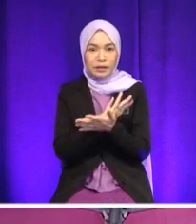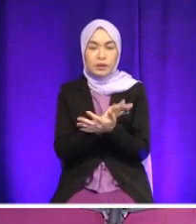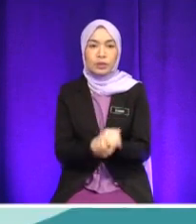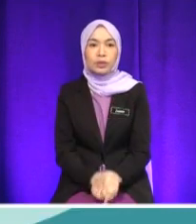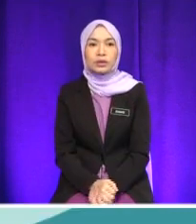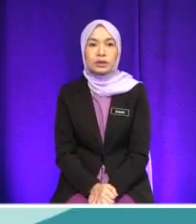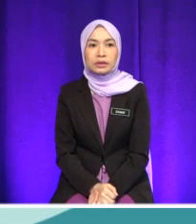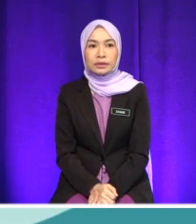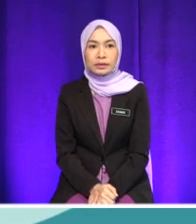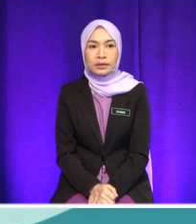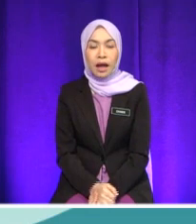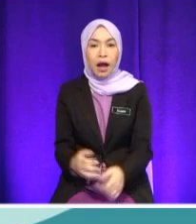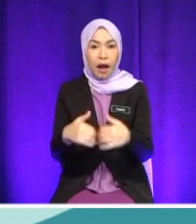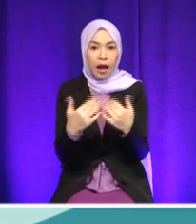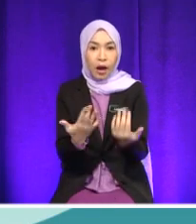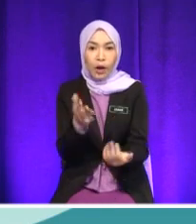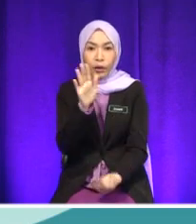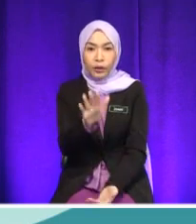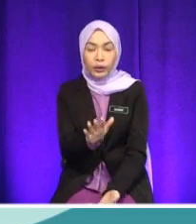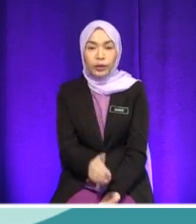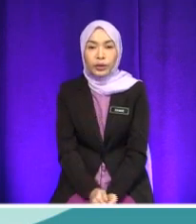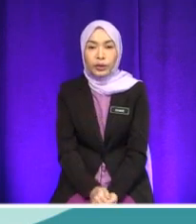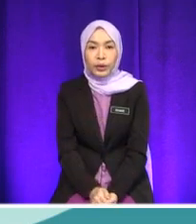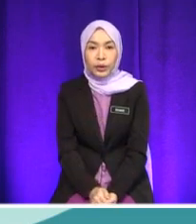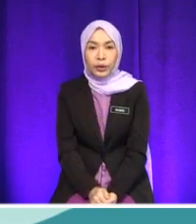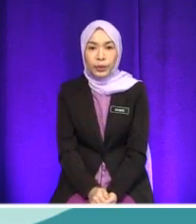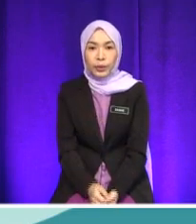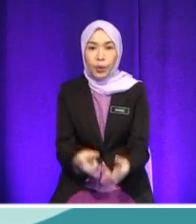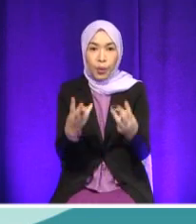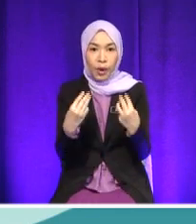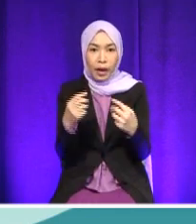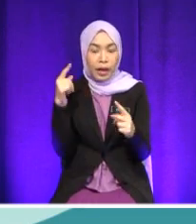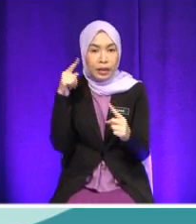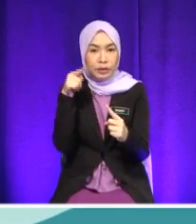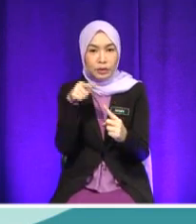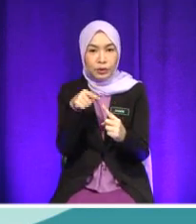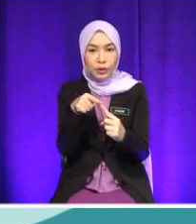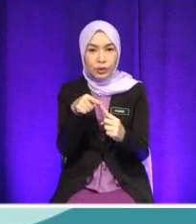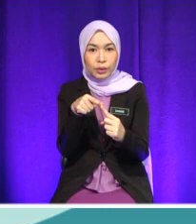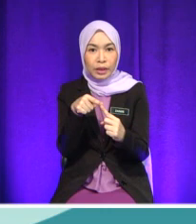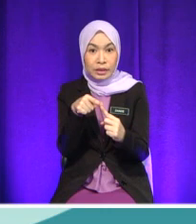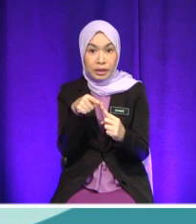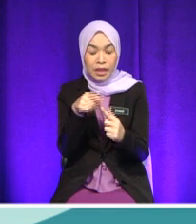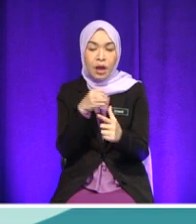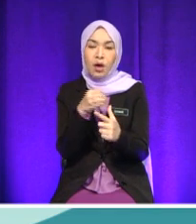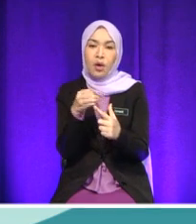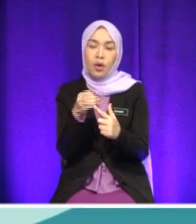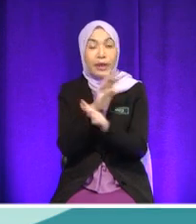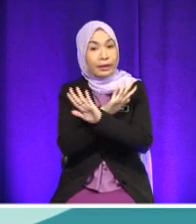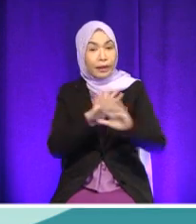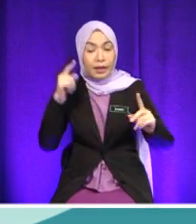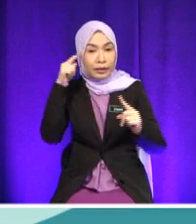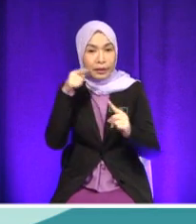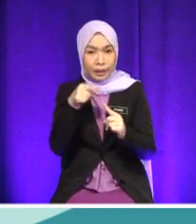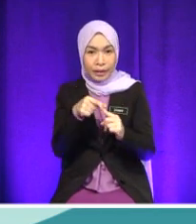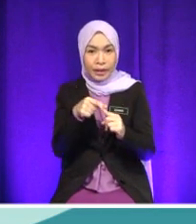okay? How are you going to agree, disagree, or agree in part with your friends? Remember how you're going to use that, the